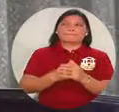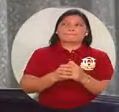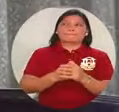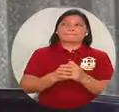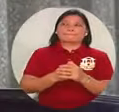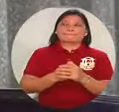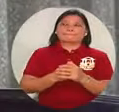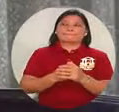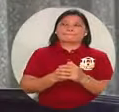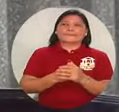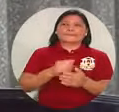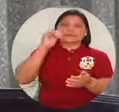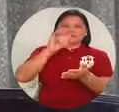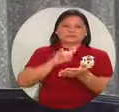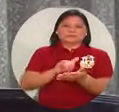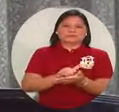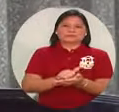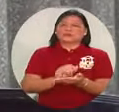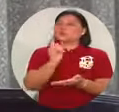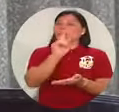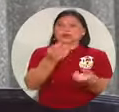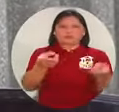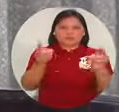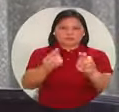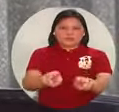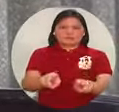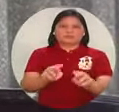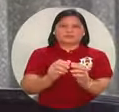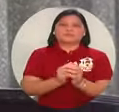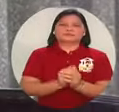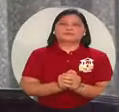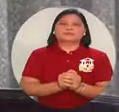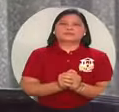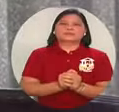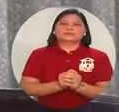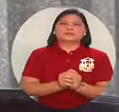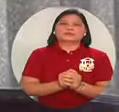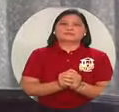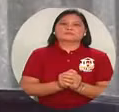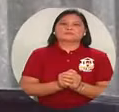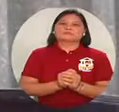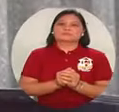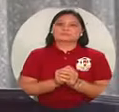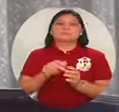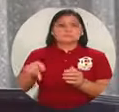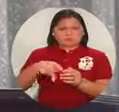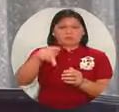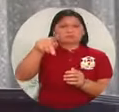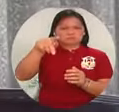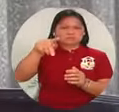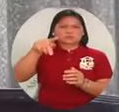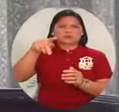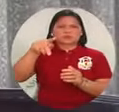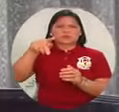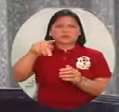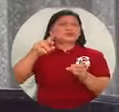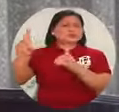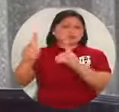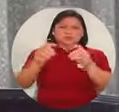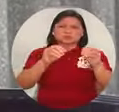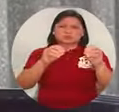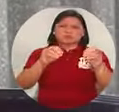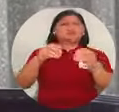he simply is this, that whatever happens, I'm going to fulfill, I'm going